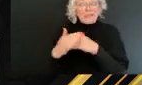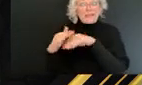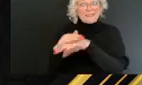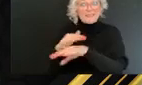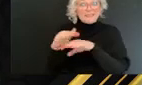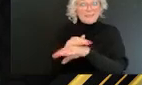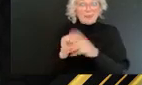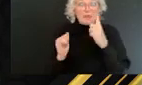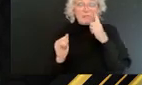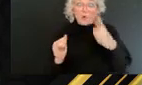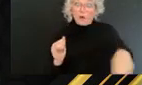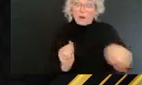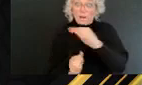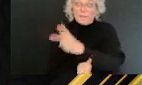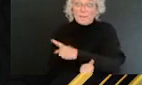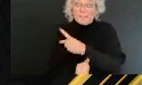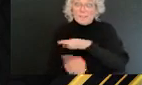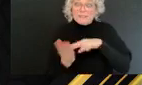alleviating those barriers,